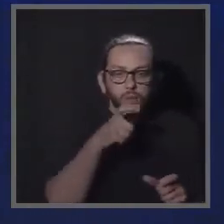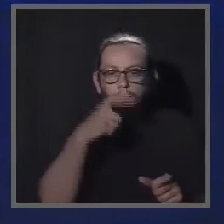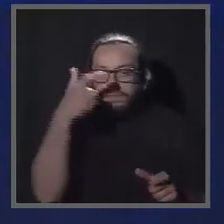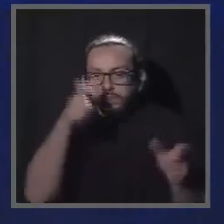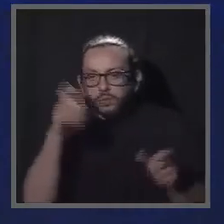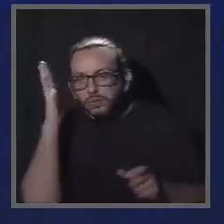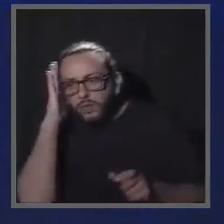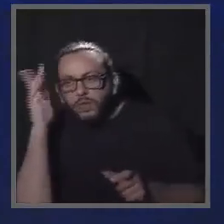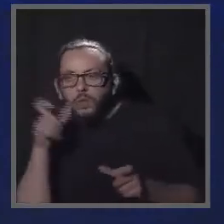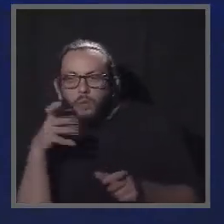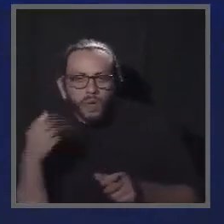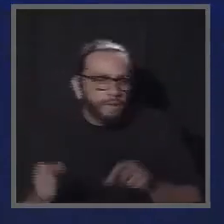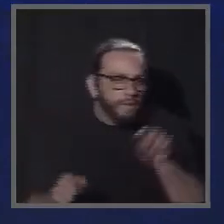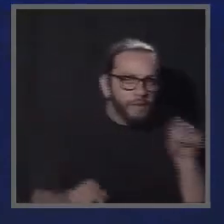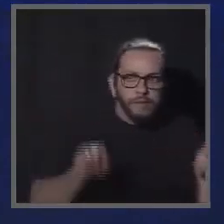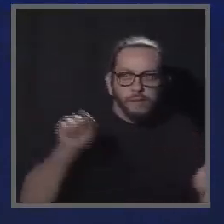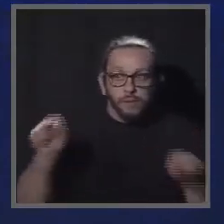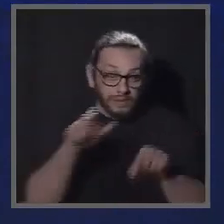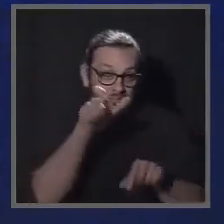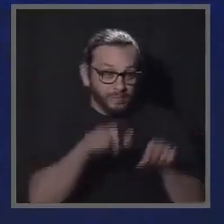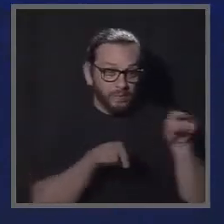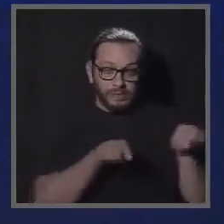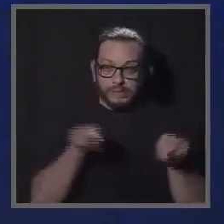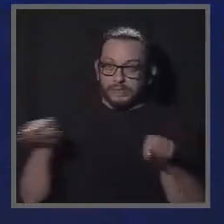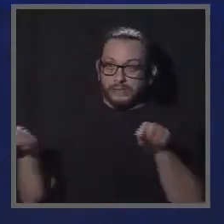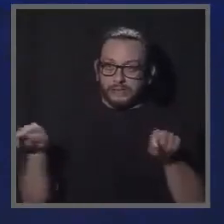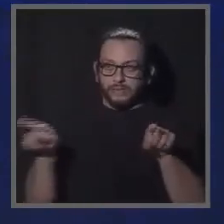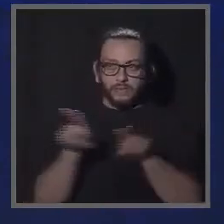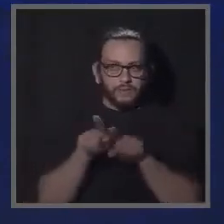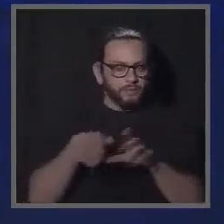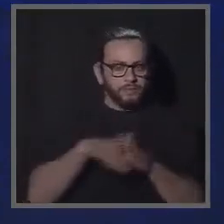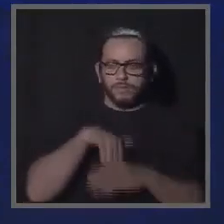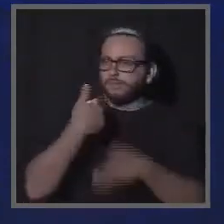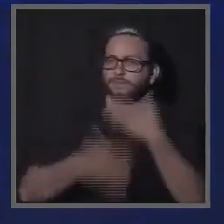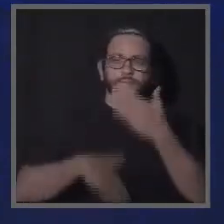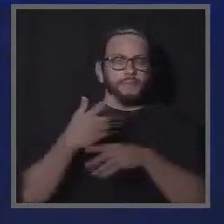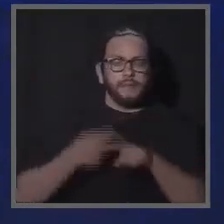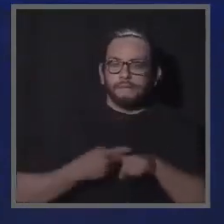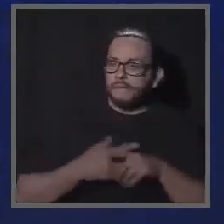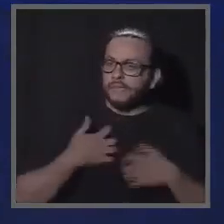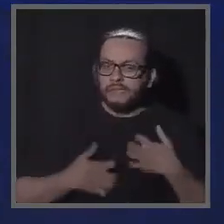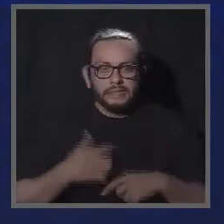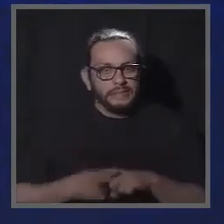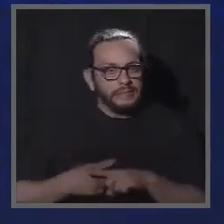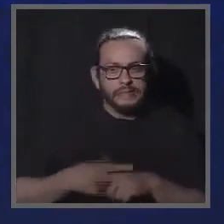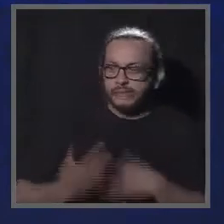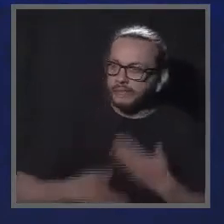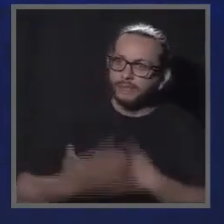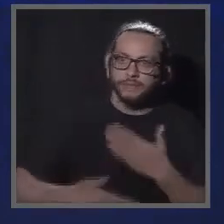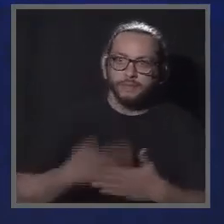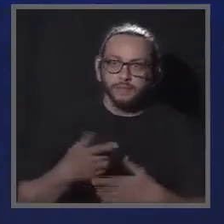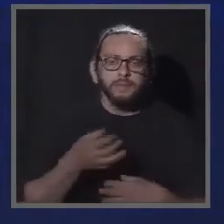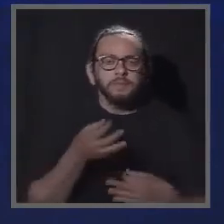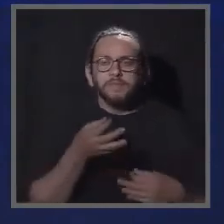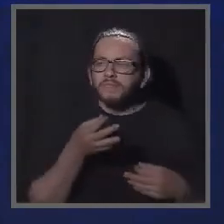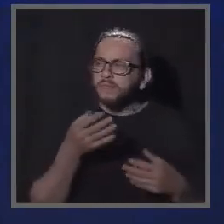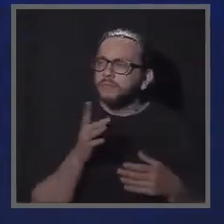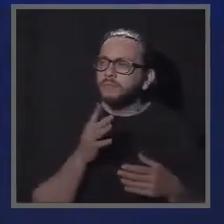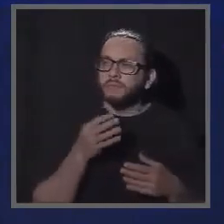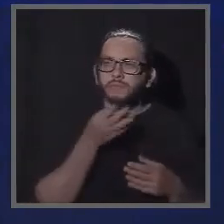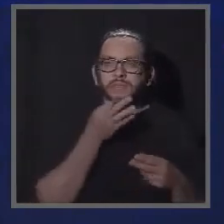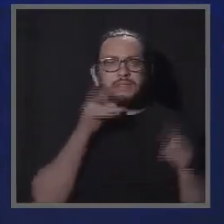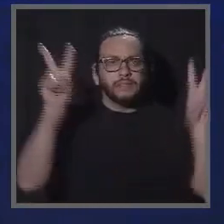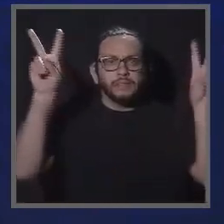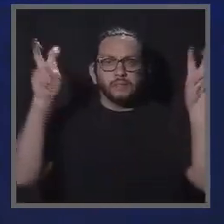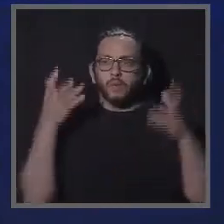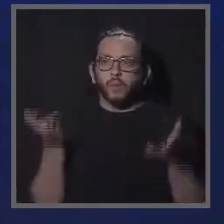these groups with the involvement of these tireless citizens, we are obviously discussing something that requires